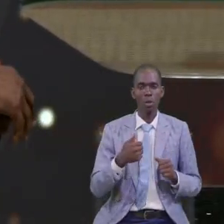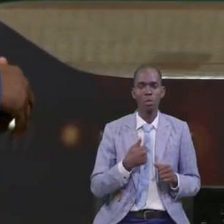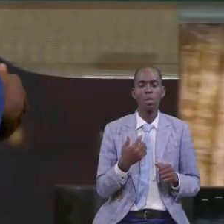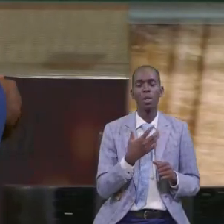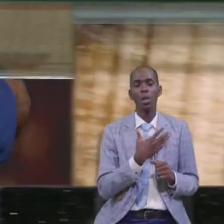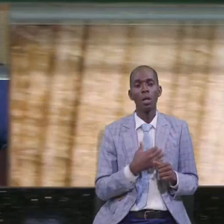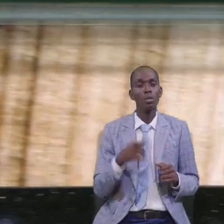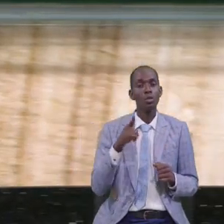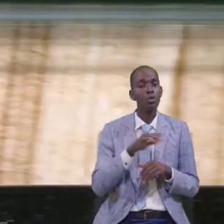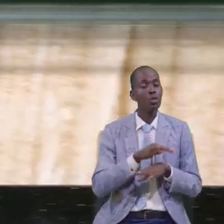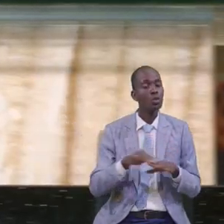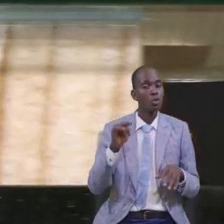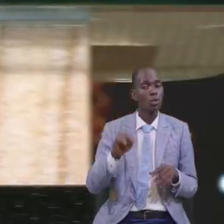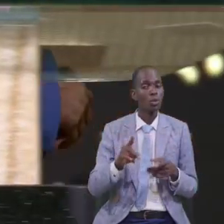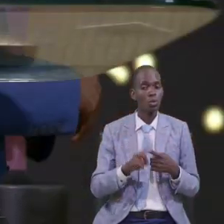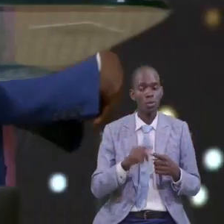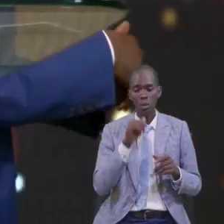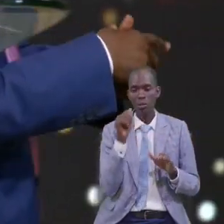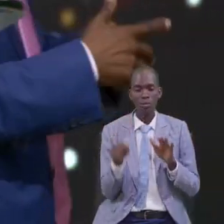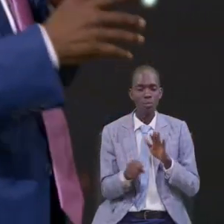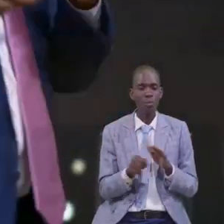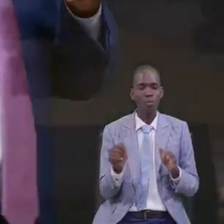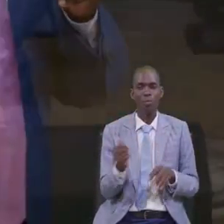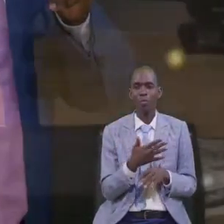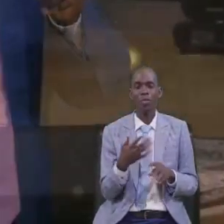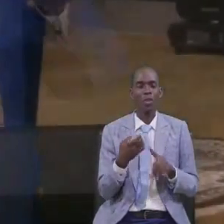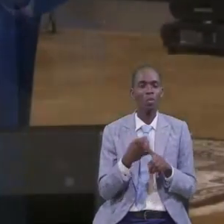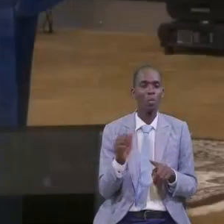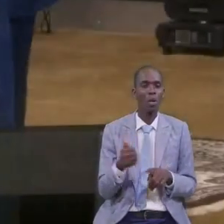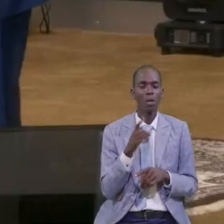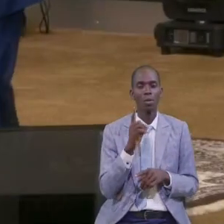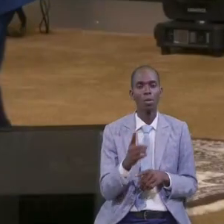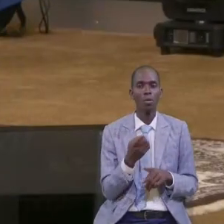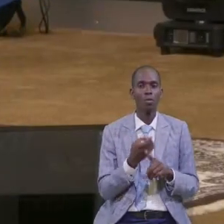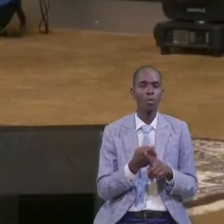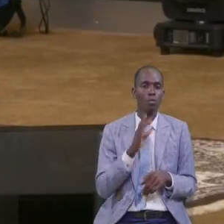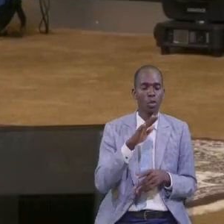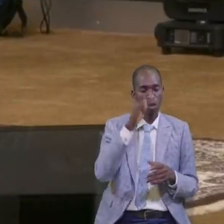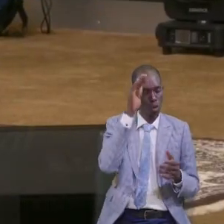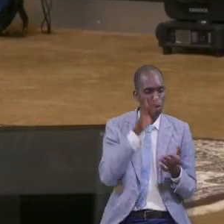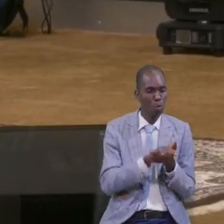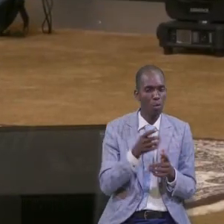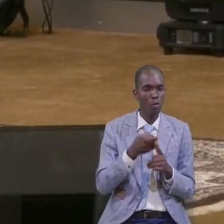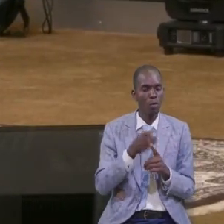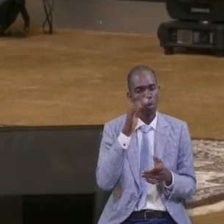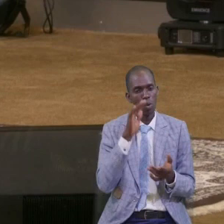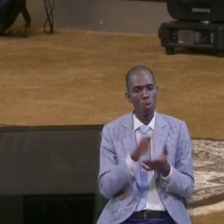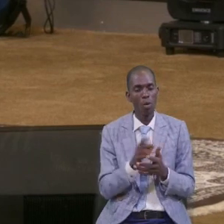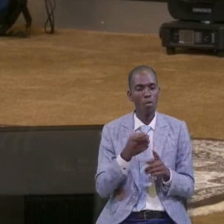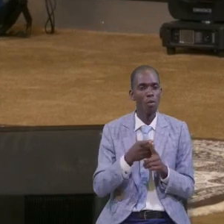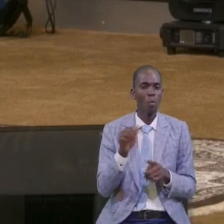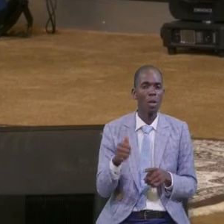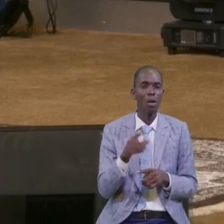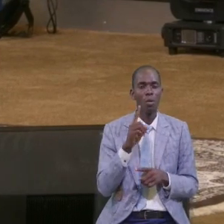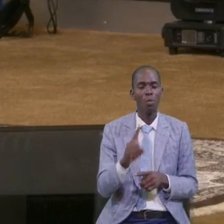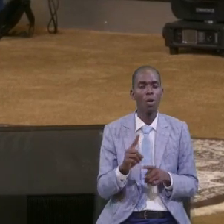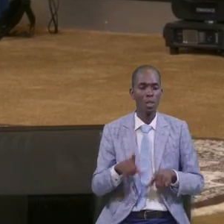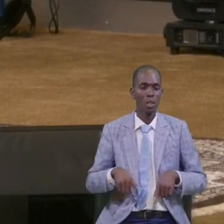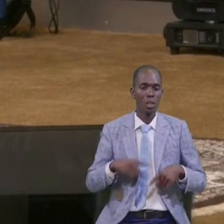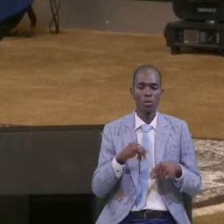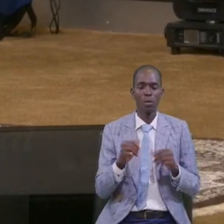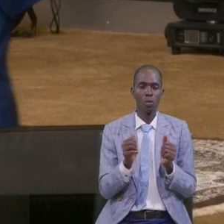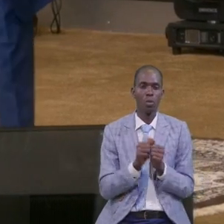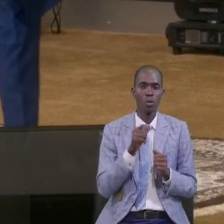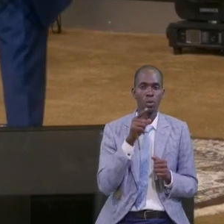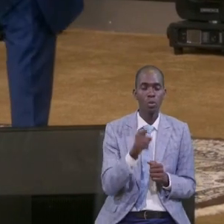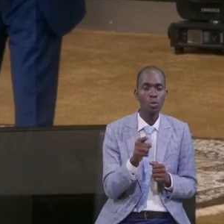you don't have to hide anything from anyone, from your husband, from your wife, from anyone living with you at